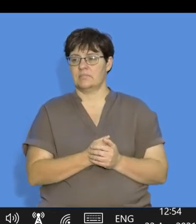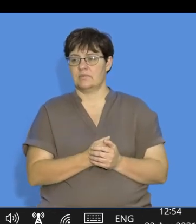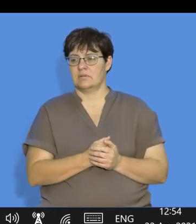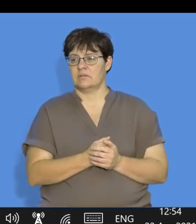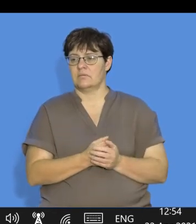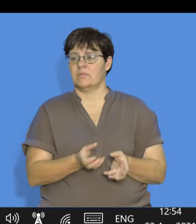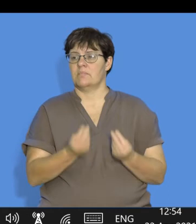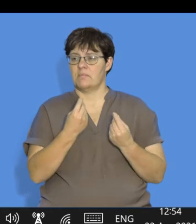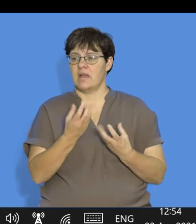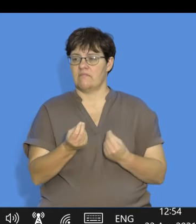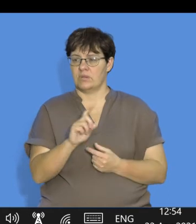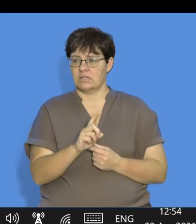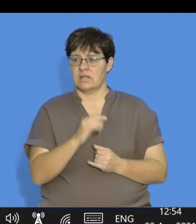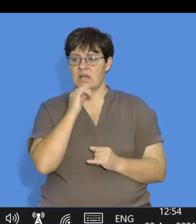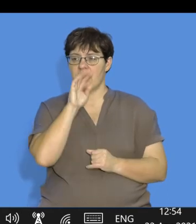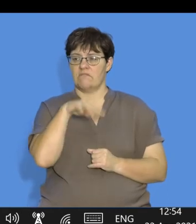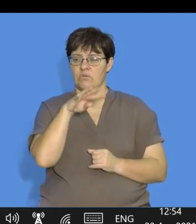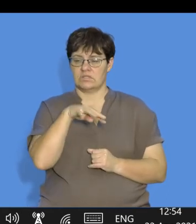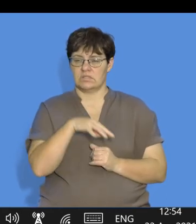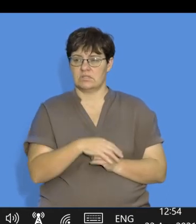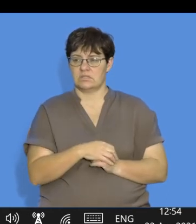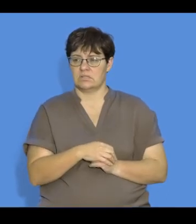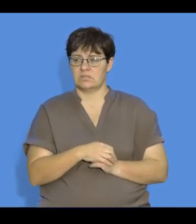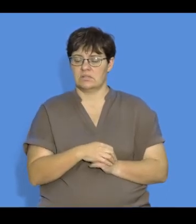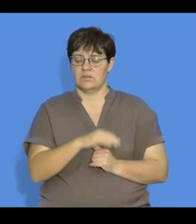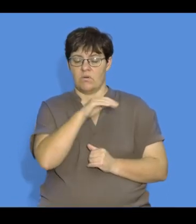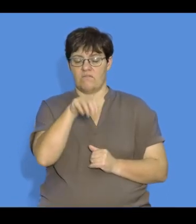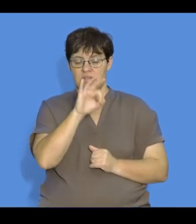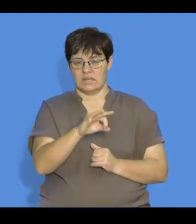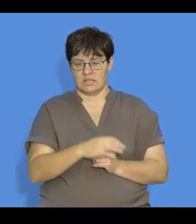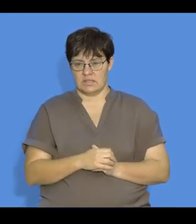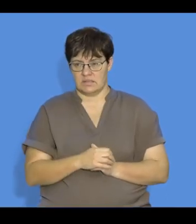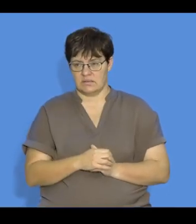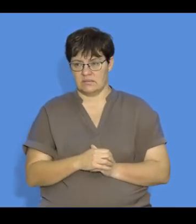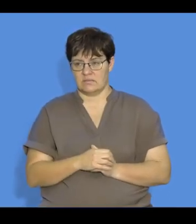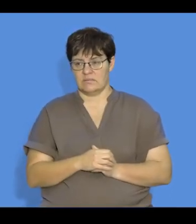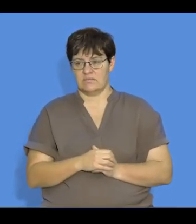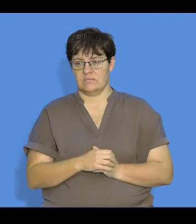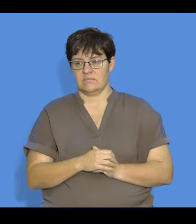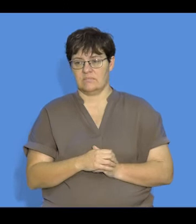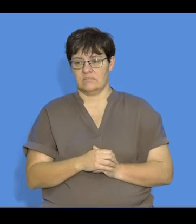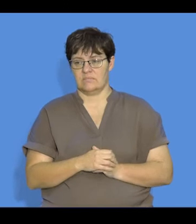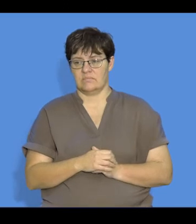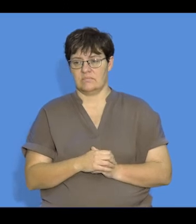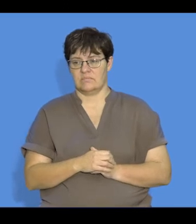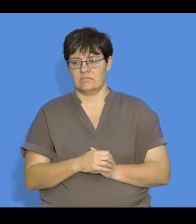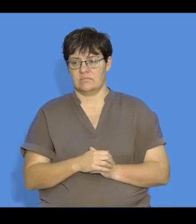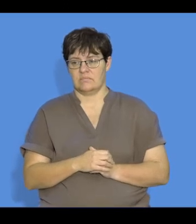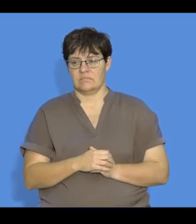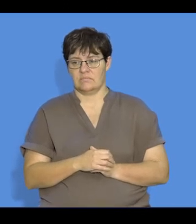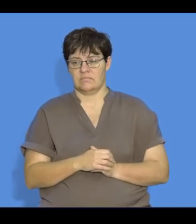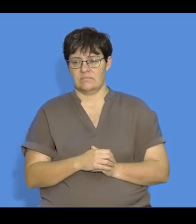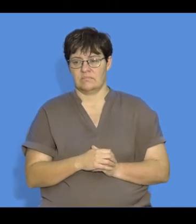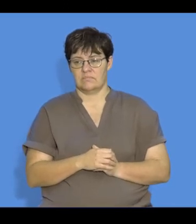get? We get, 44 over 3, okay? 44 over 3